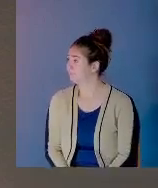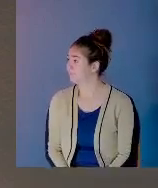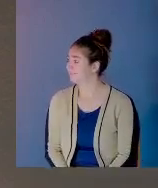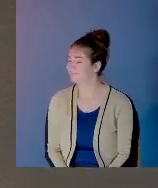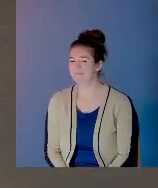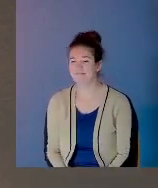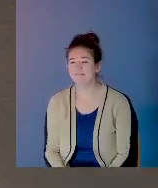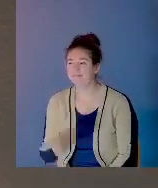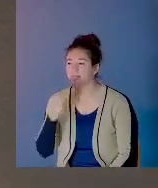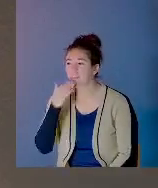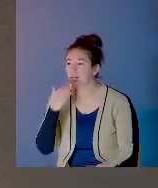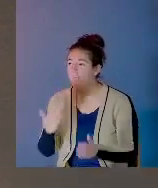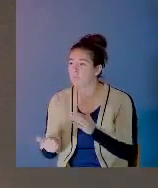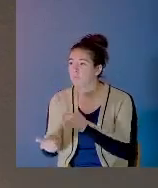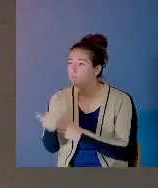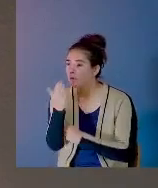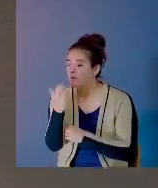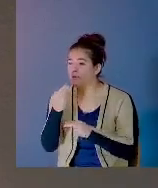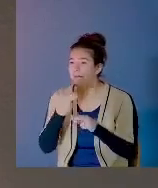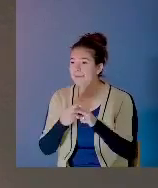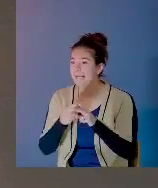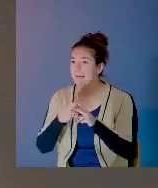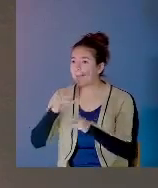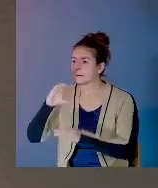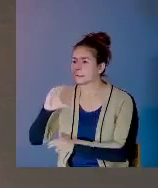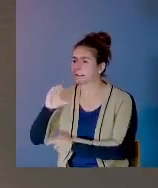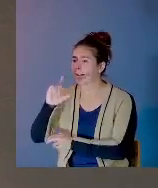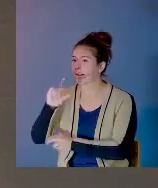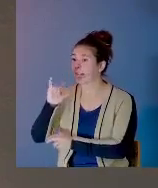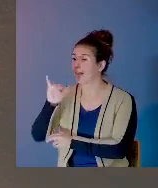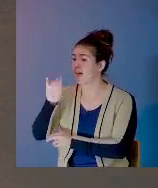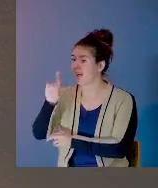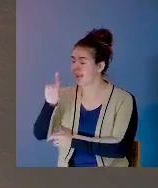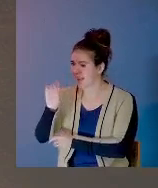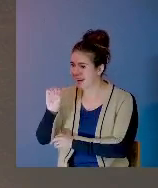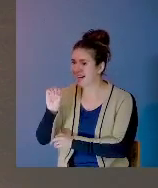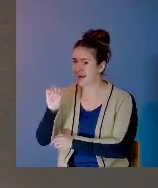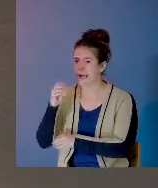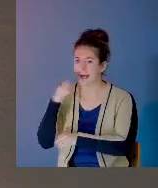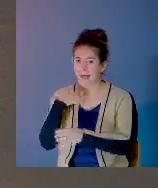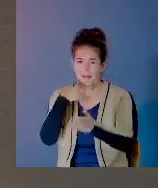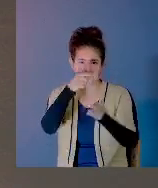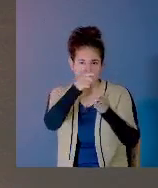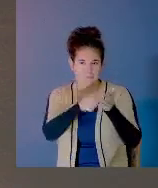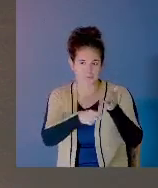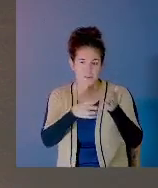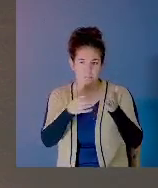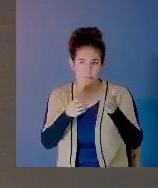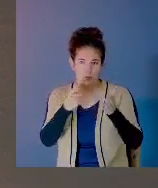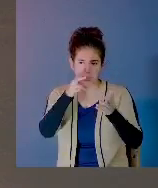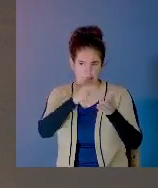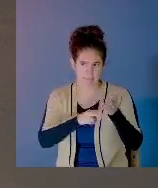Good morning. My name is Clyde Hayes. And I got some verses here I want to read from